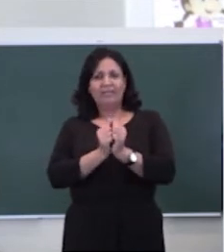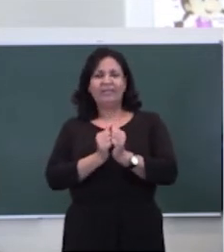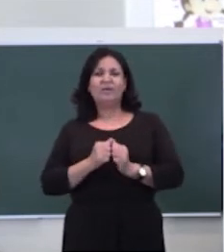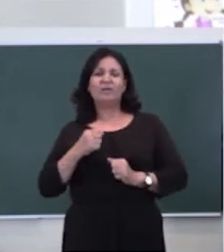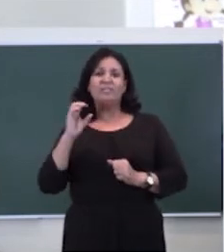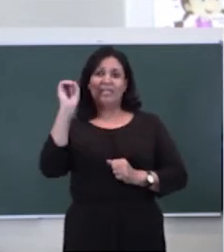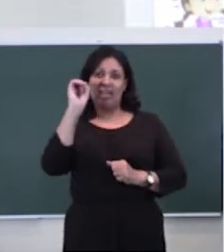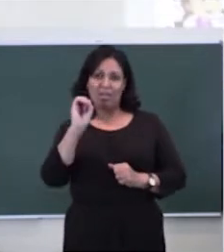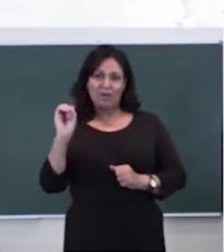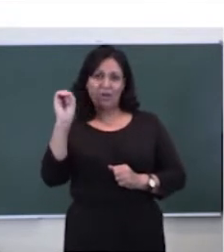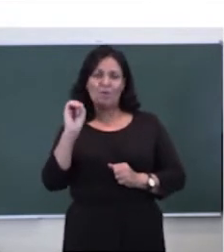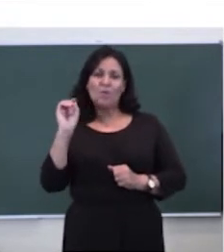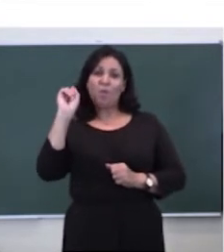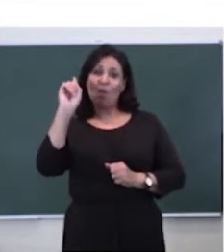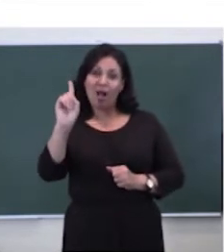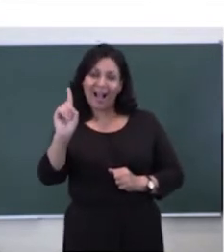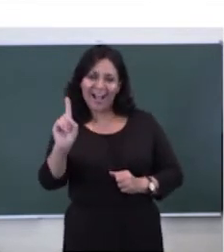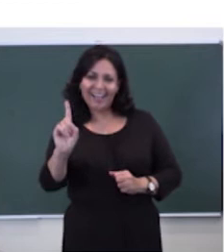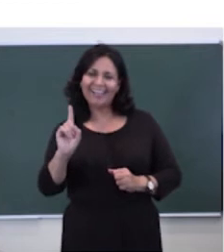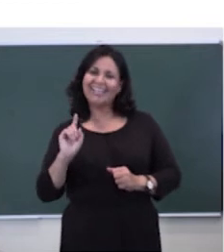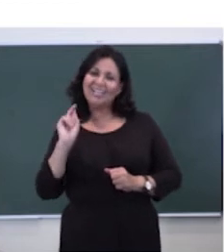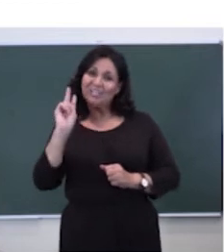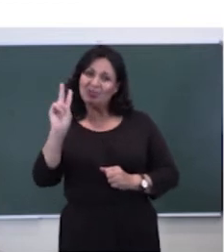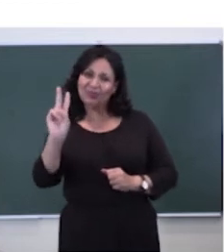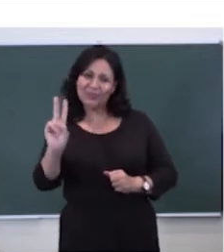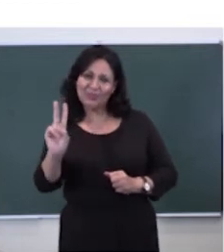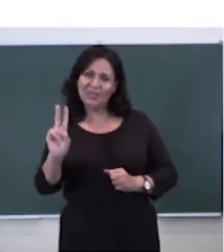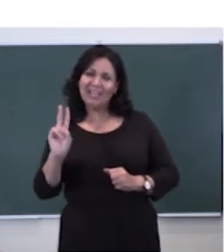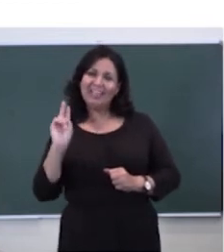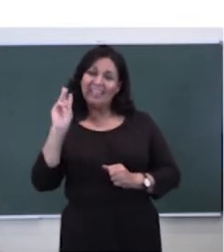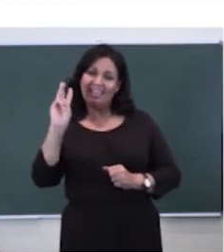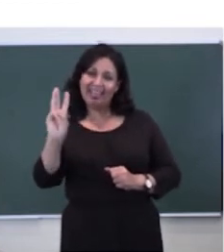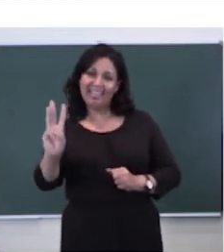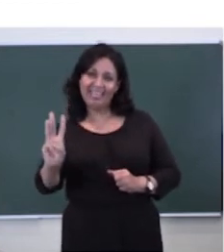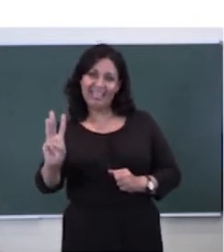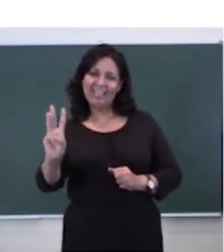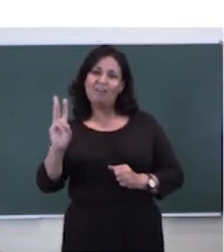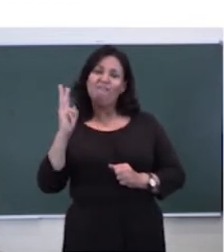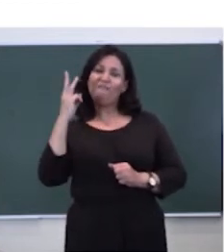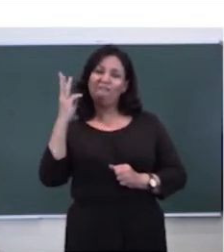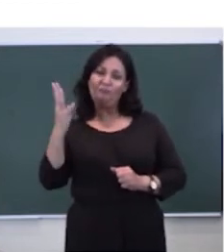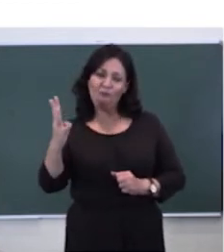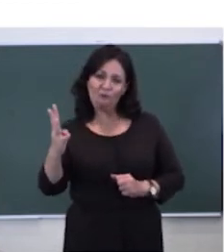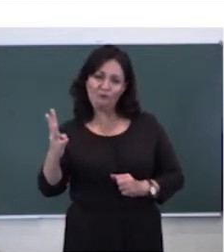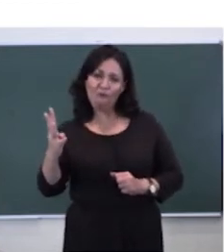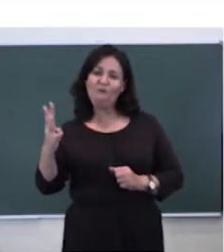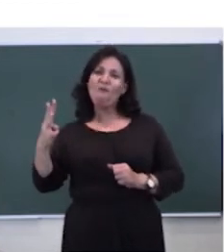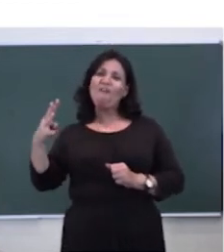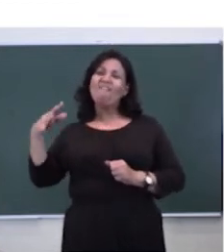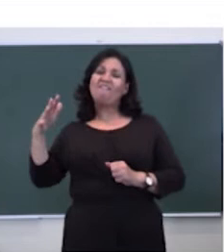0, 1, 2, 3,